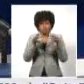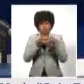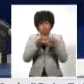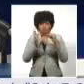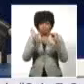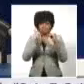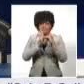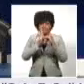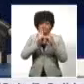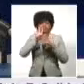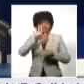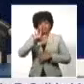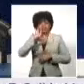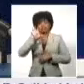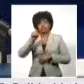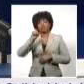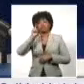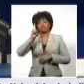4.9.